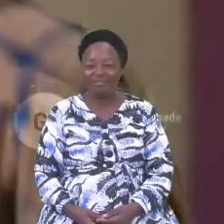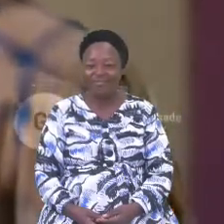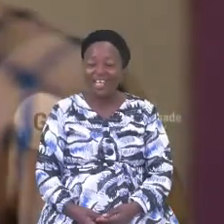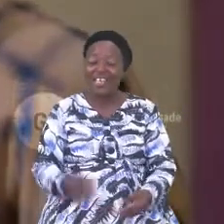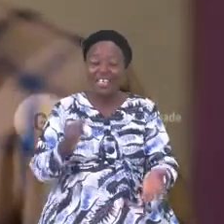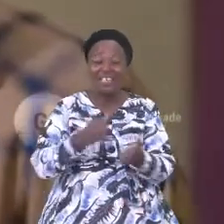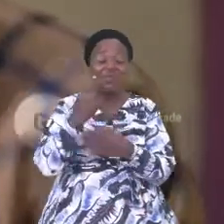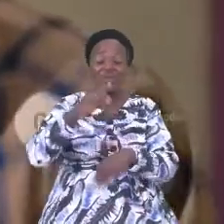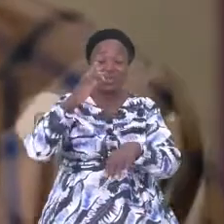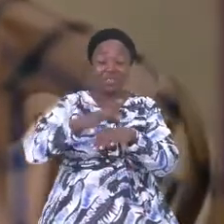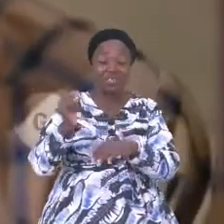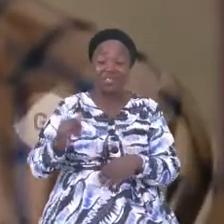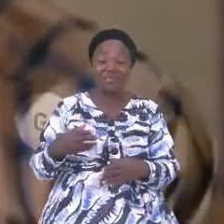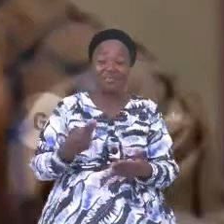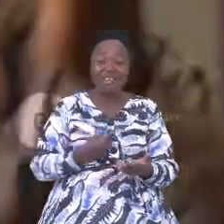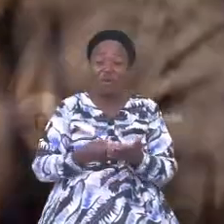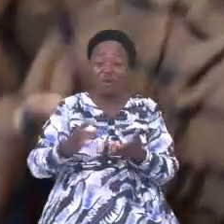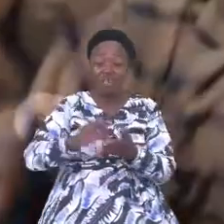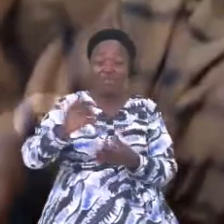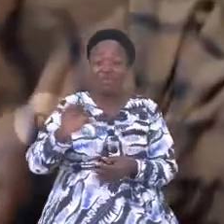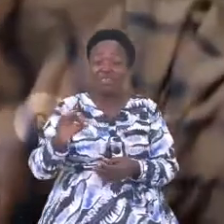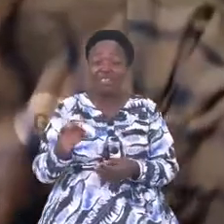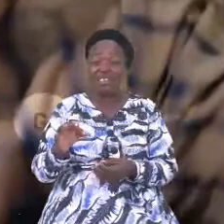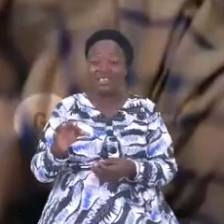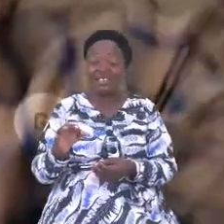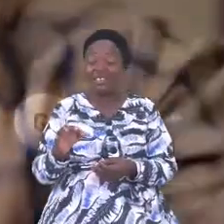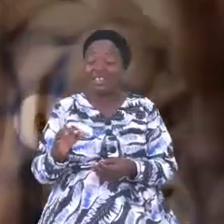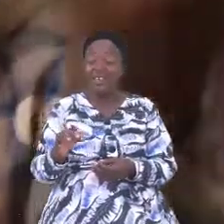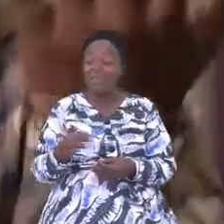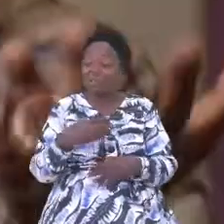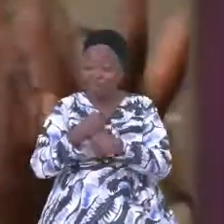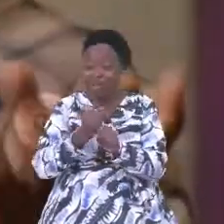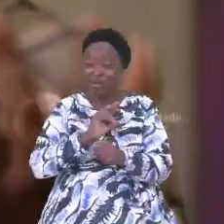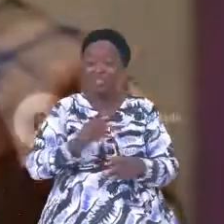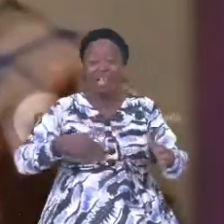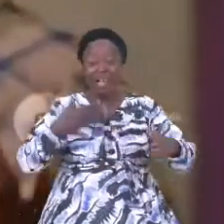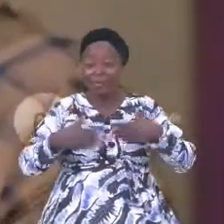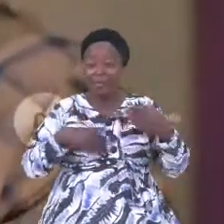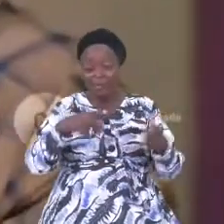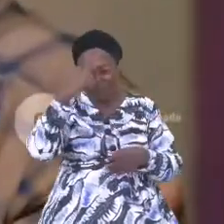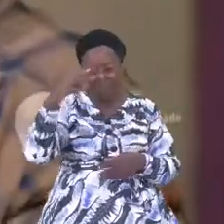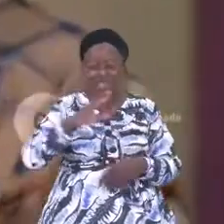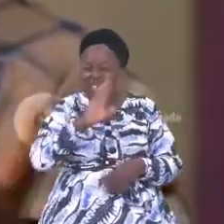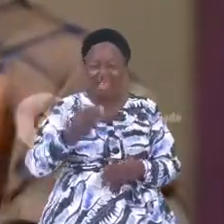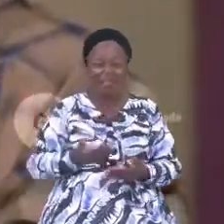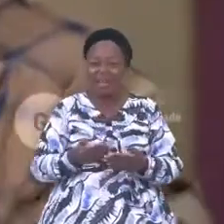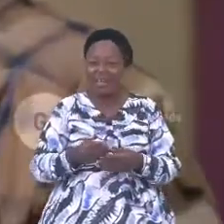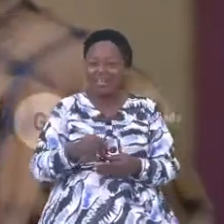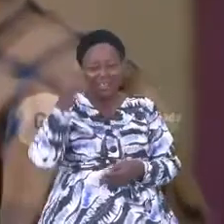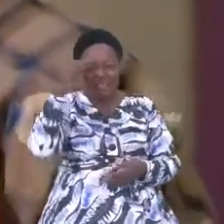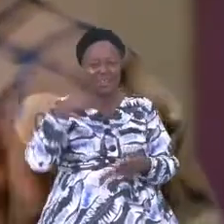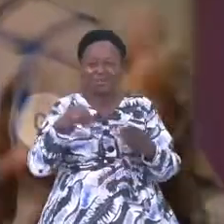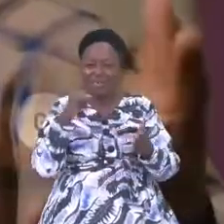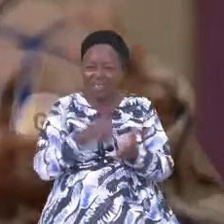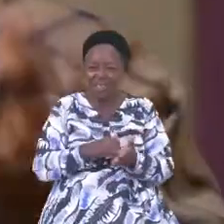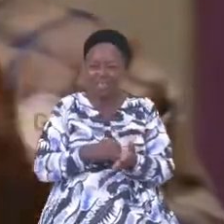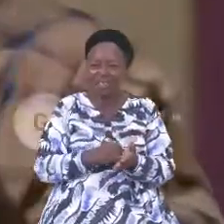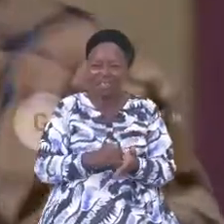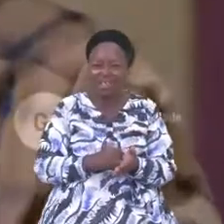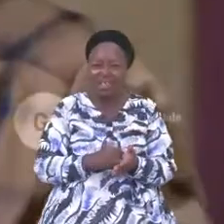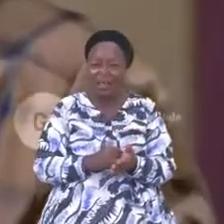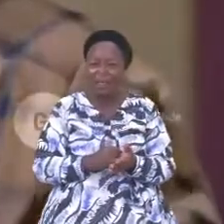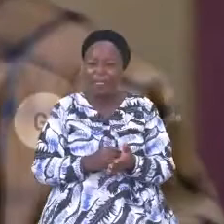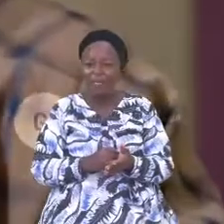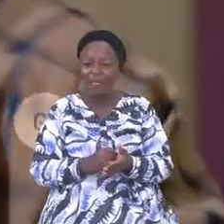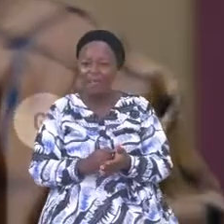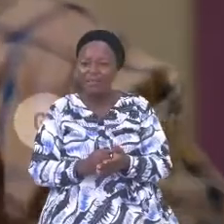Embarrassing. Holy Ghost embarrassed us, sir. I give glory to God for this undeserved mercy. She's not a member of the church. At the